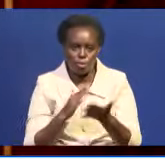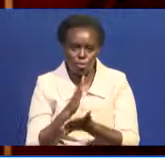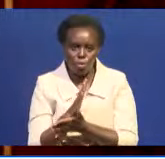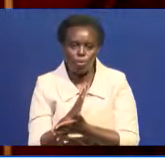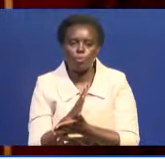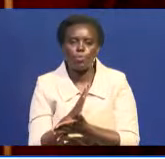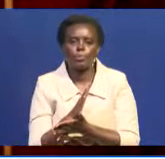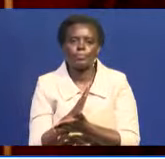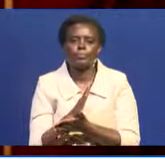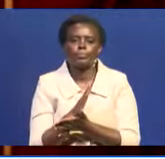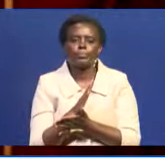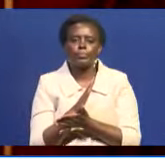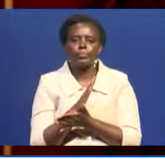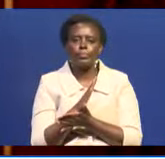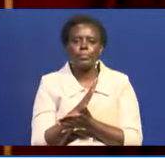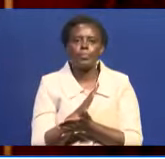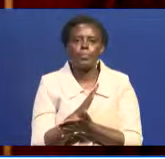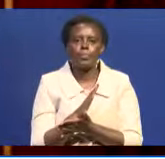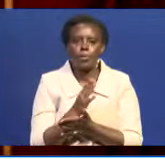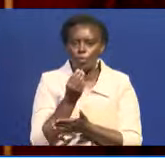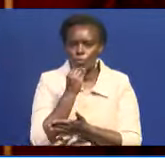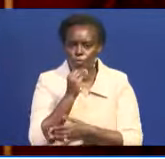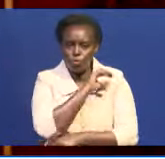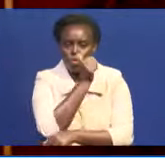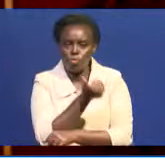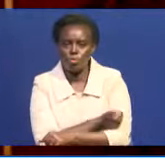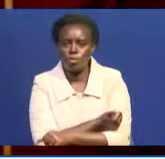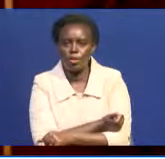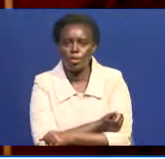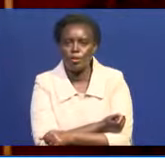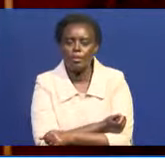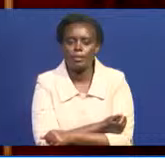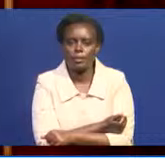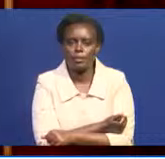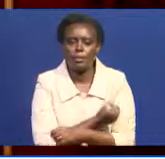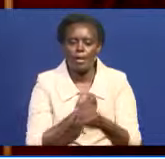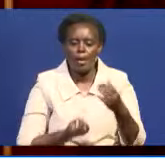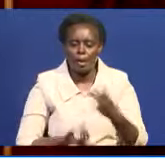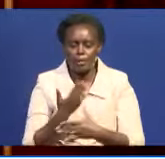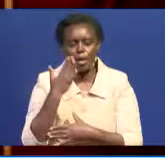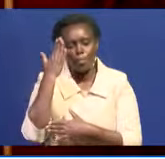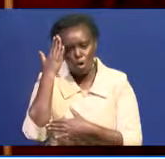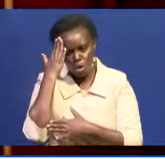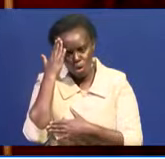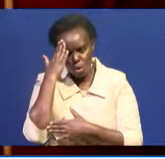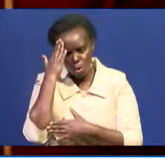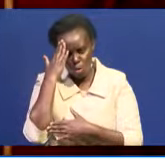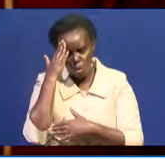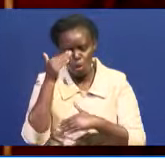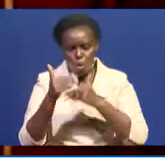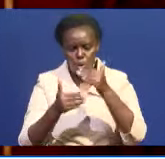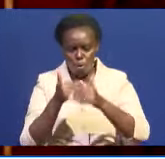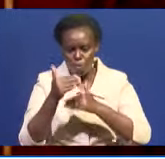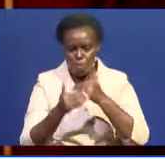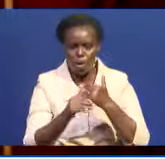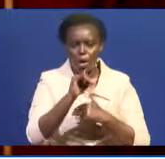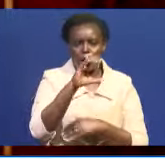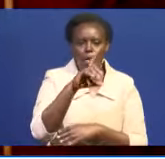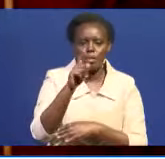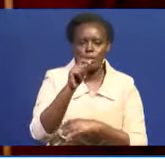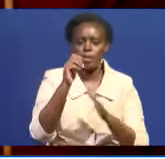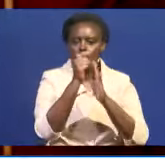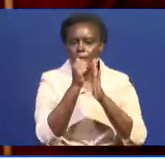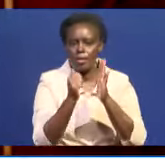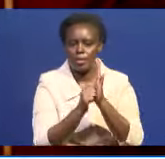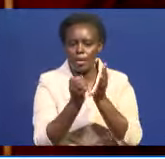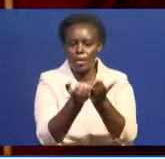the Agricultural Food Authority, will establish and operationalize the ICT data center